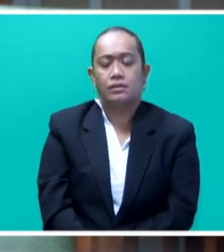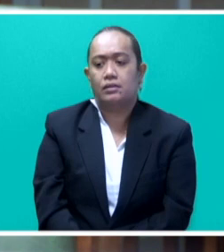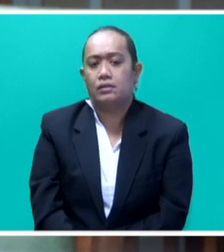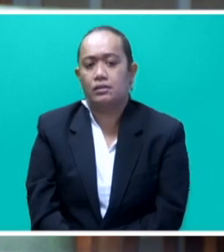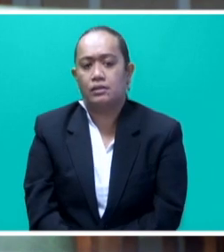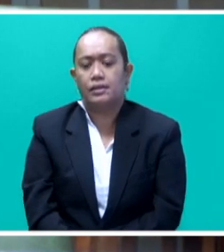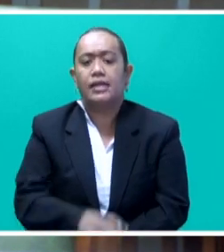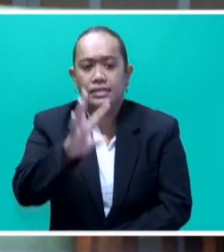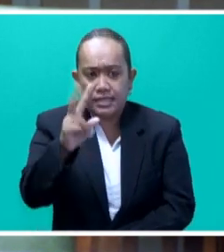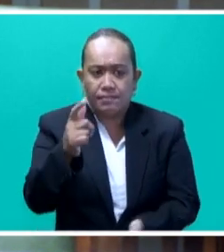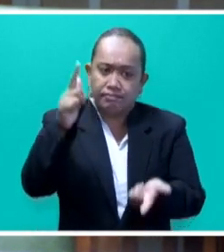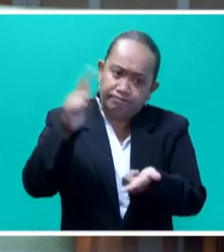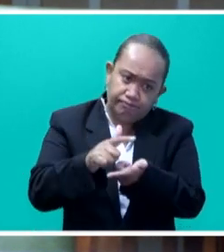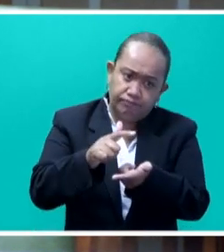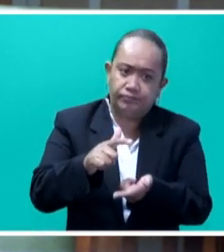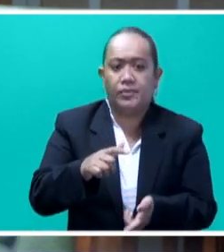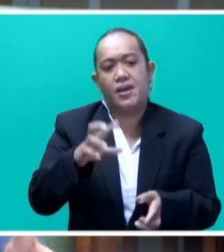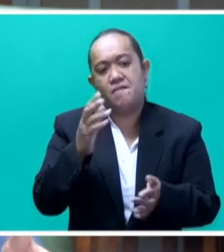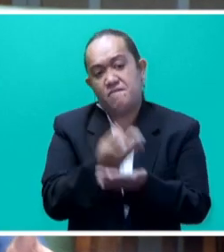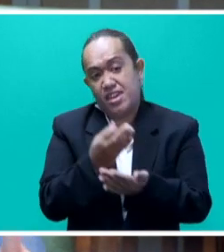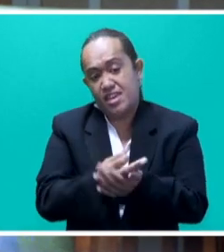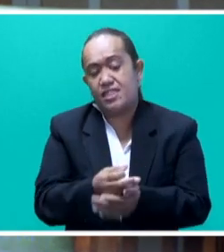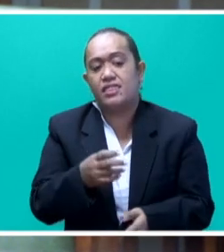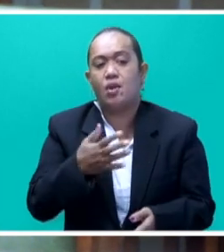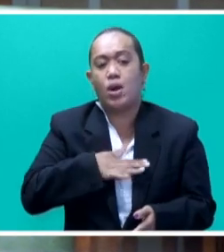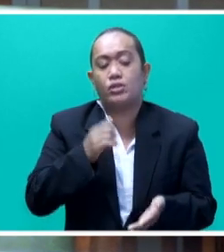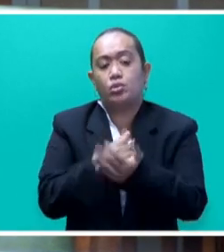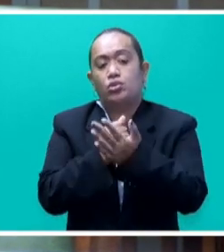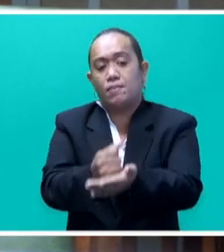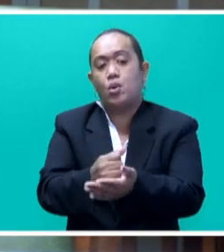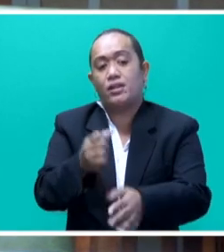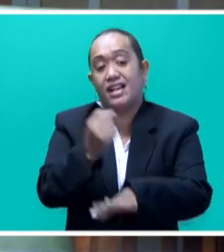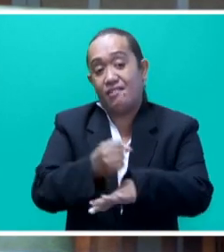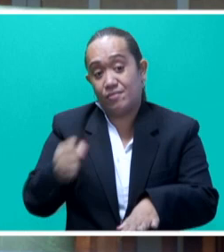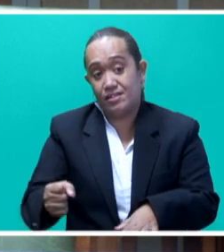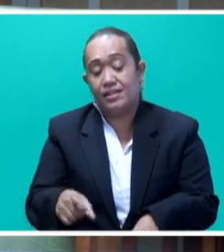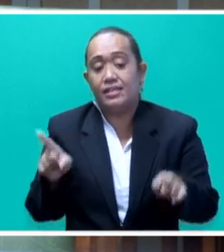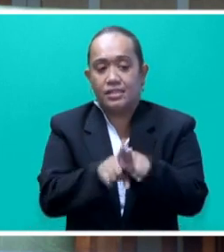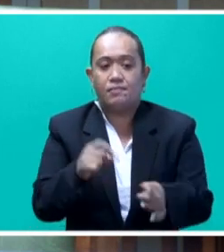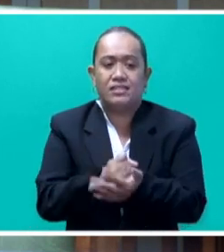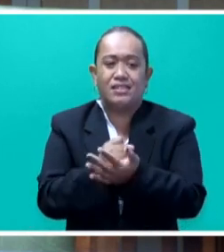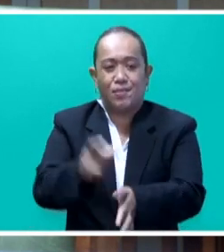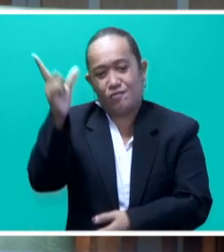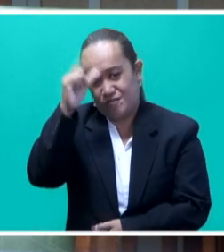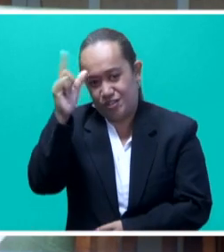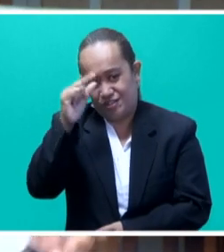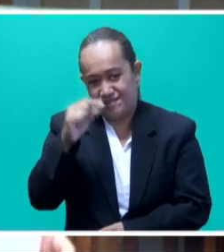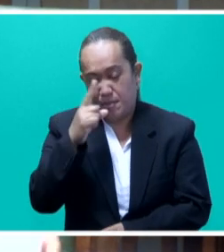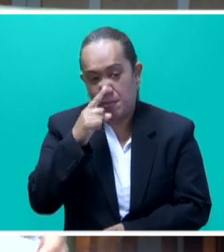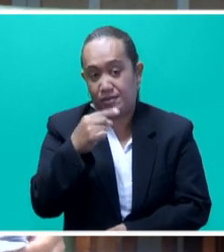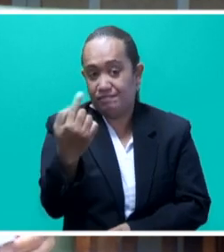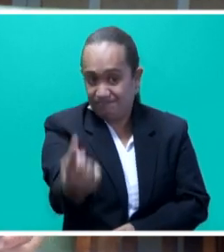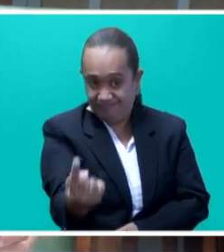of them have reduced their fees. They're willing to help government. They're willing to help ordinary Fijians to be able to, access